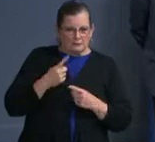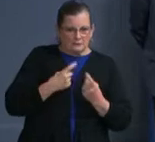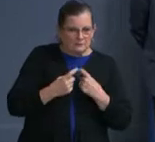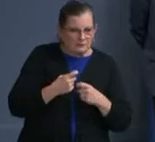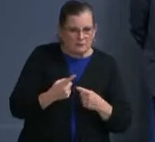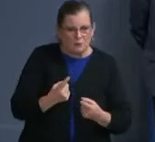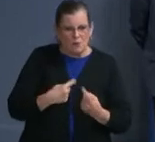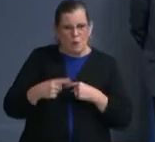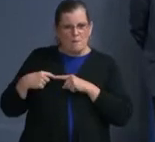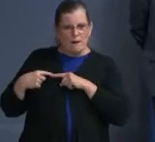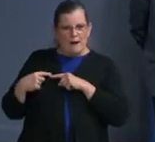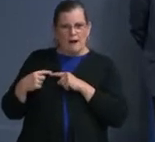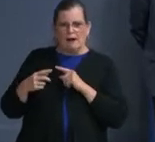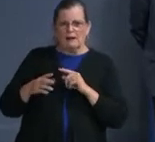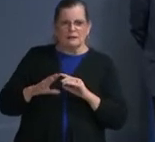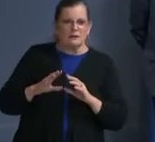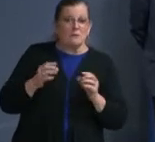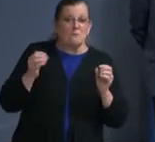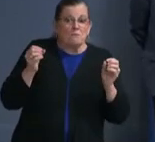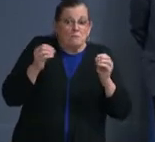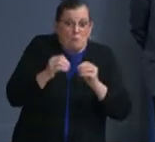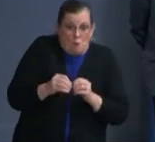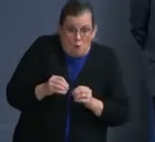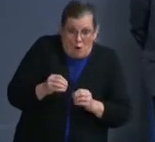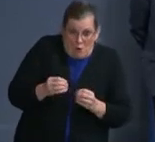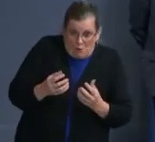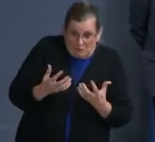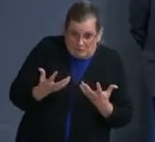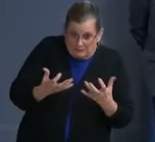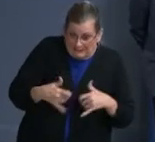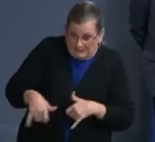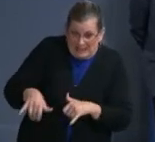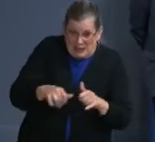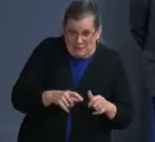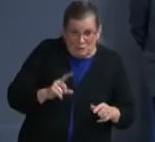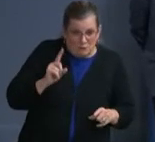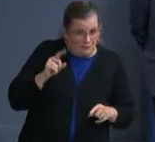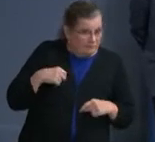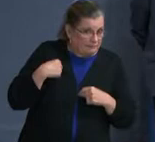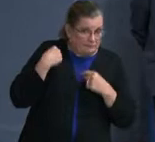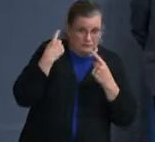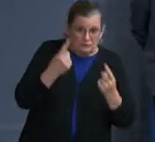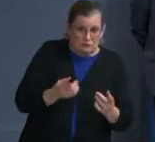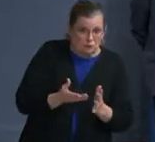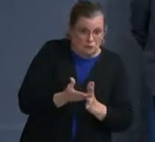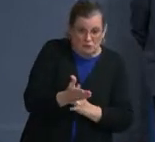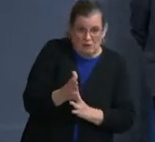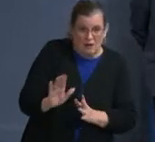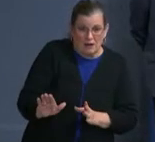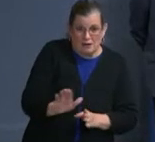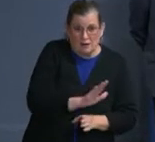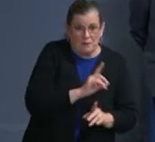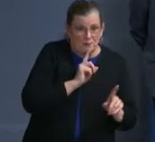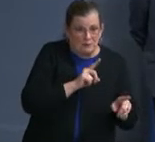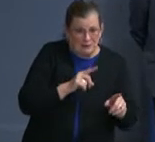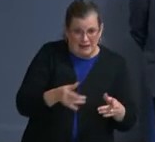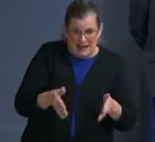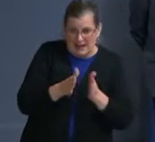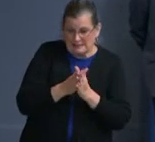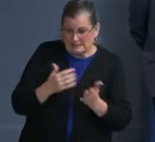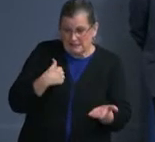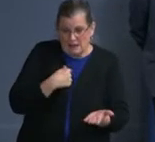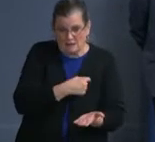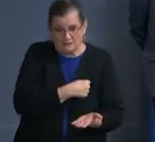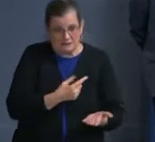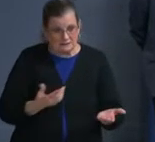because now they're coming more in line with where we've been throughout the response to the pandemic. We will continue